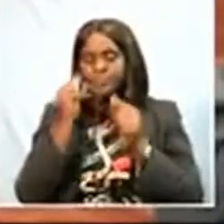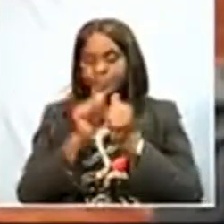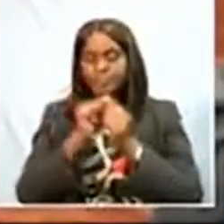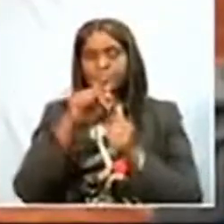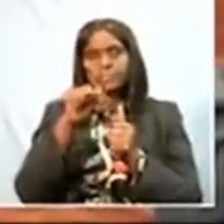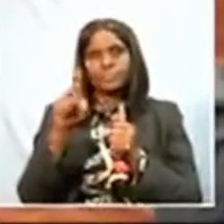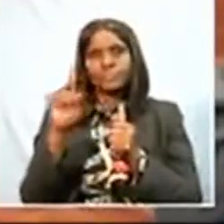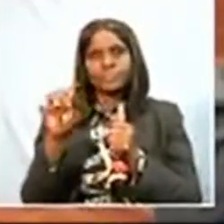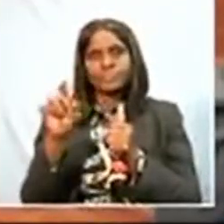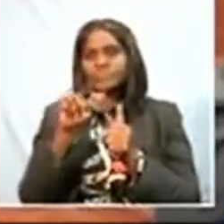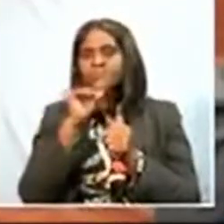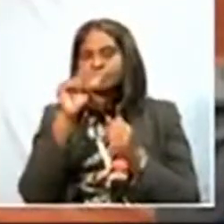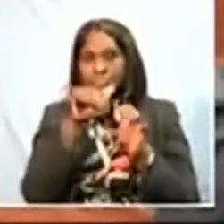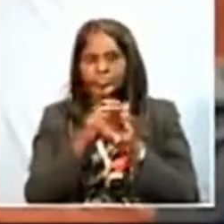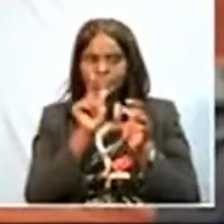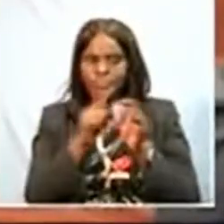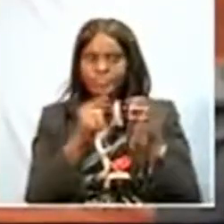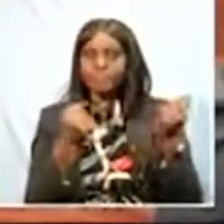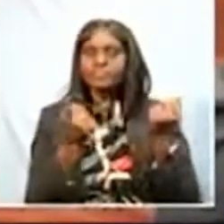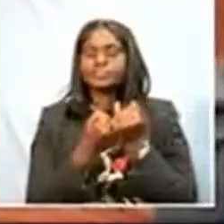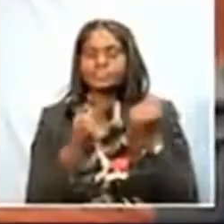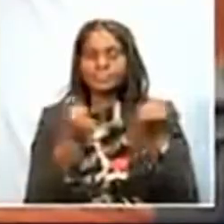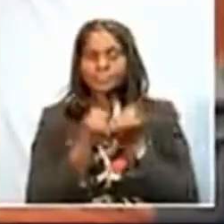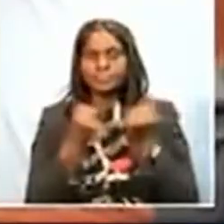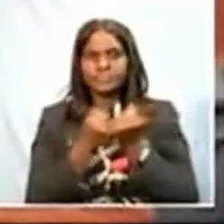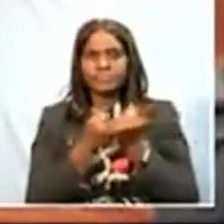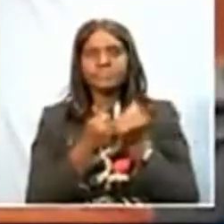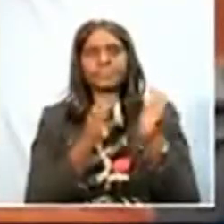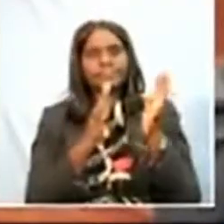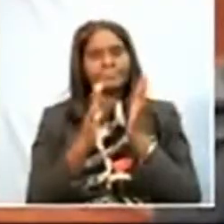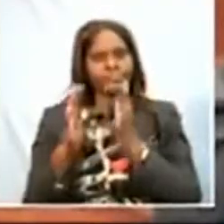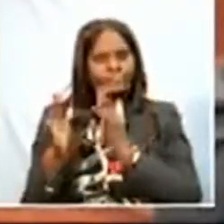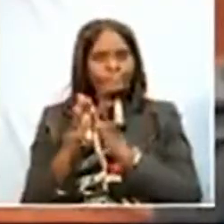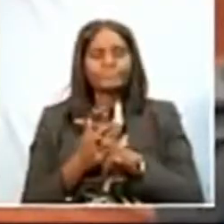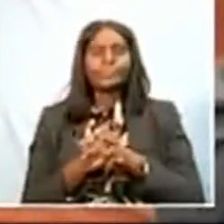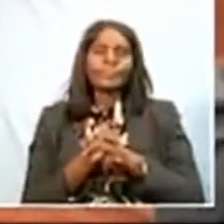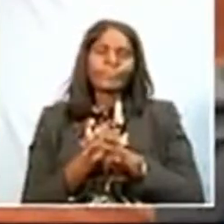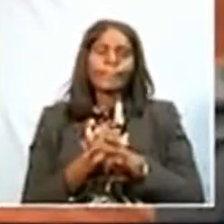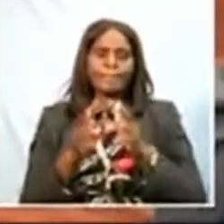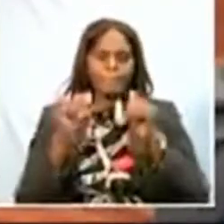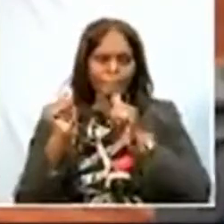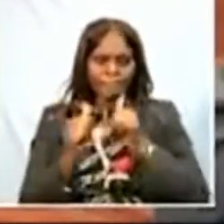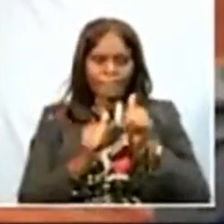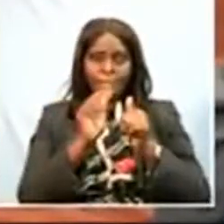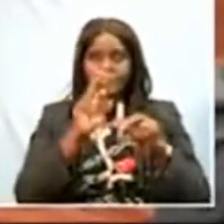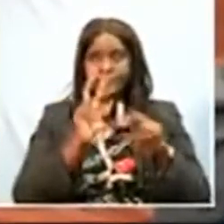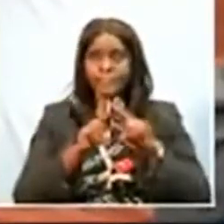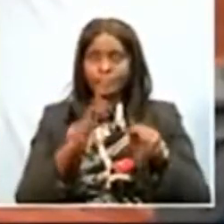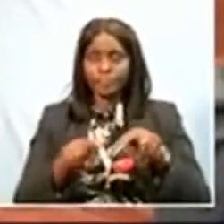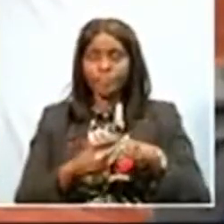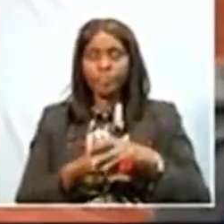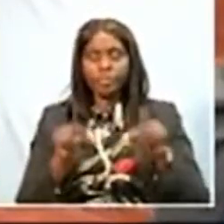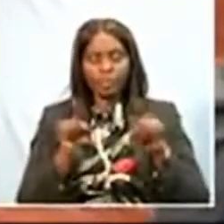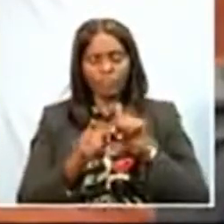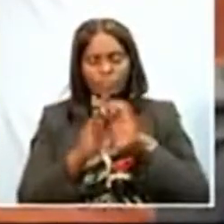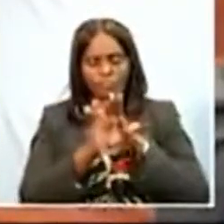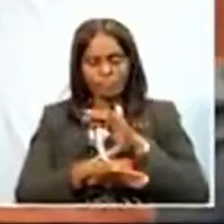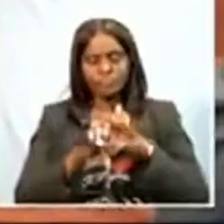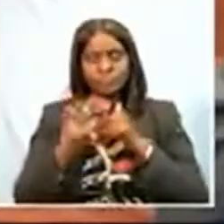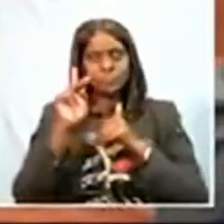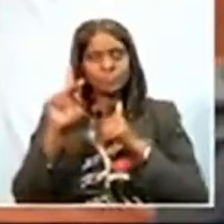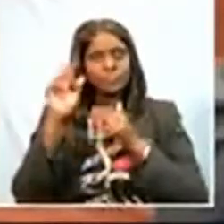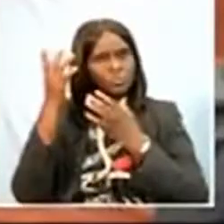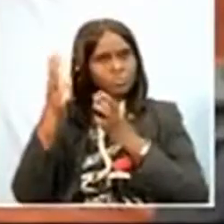PPE were not part of sponsoring package. Action taken, Chair. Under KAWAMBWA